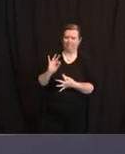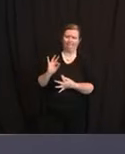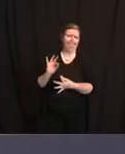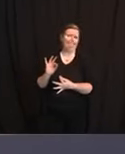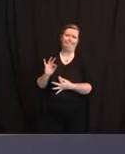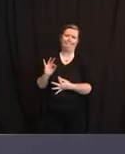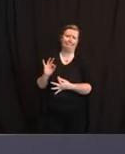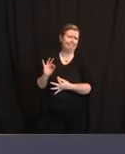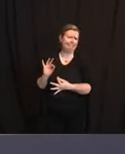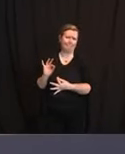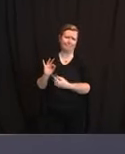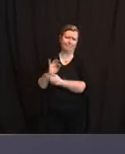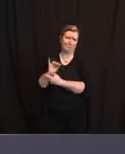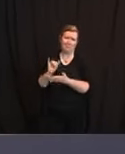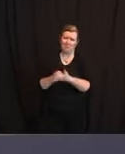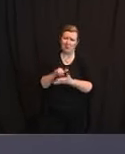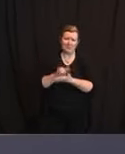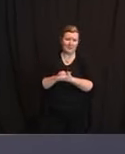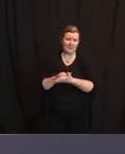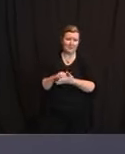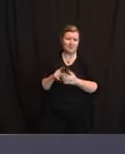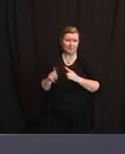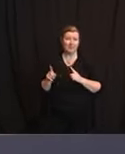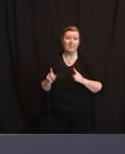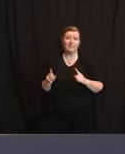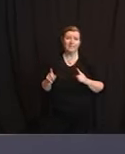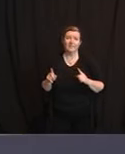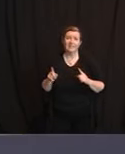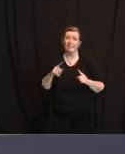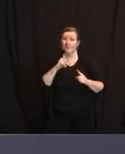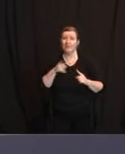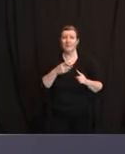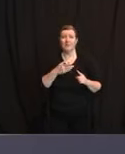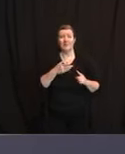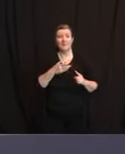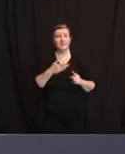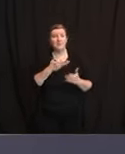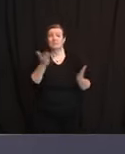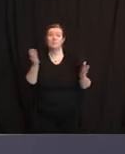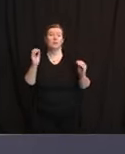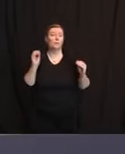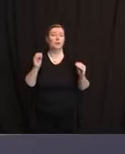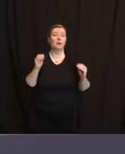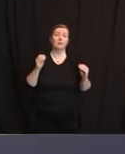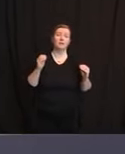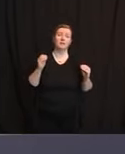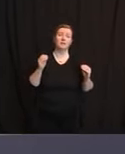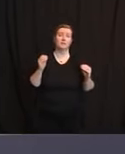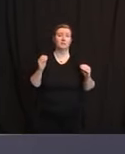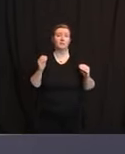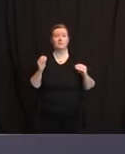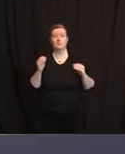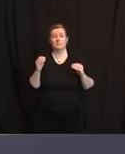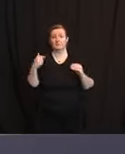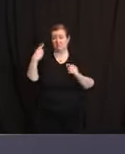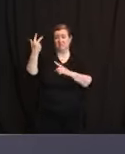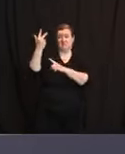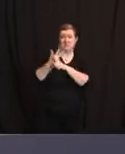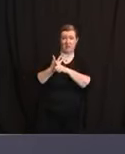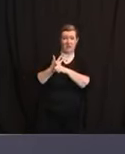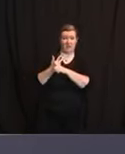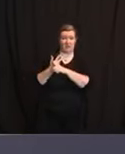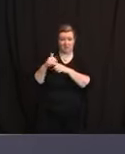could bat 1,000? But no one has done more over the past 3 months in this state, and I